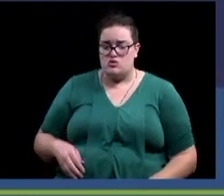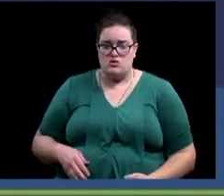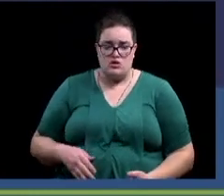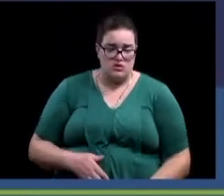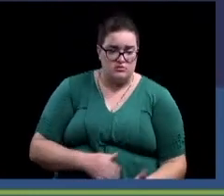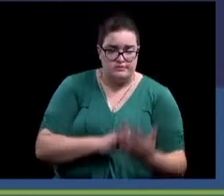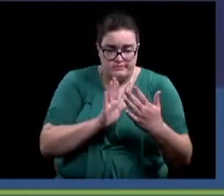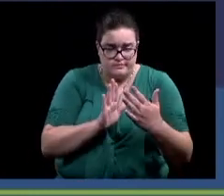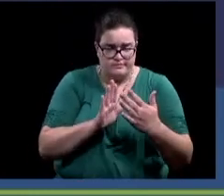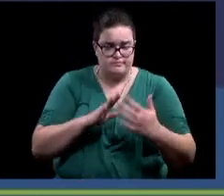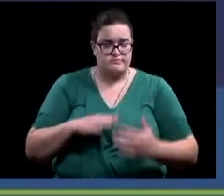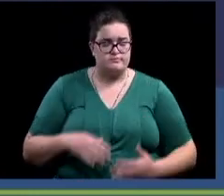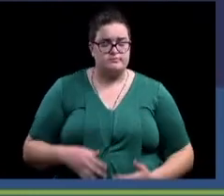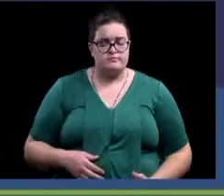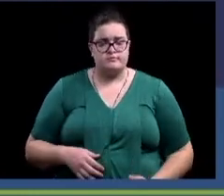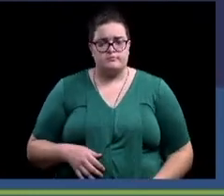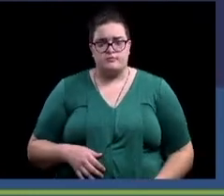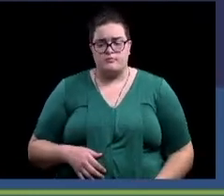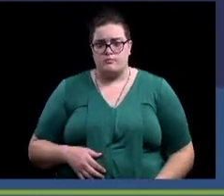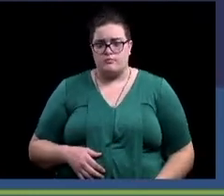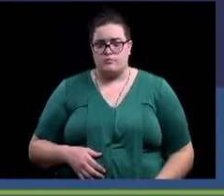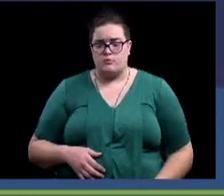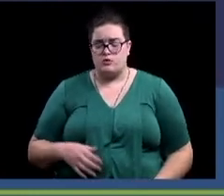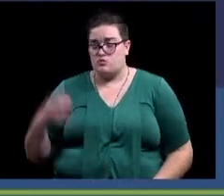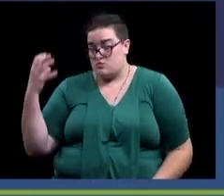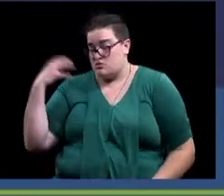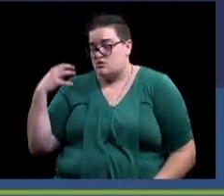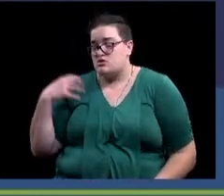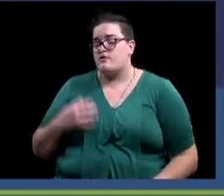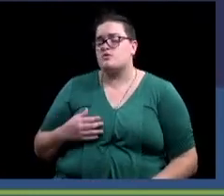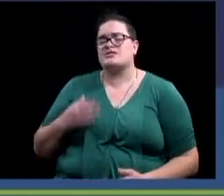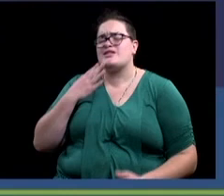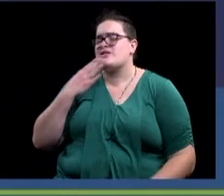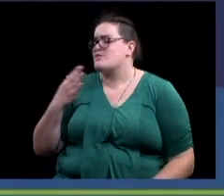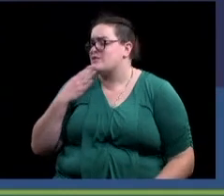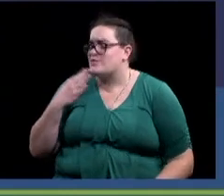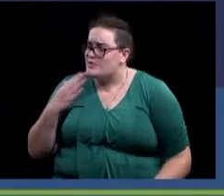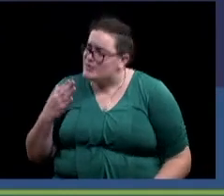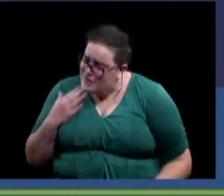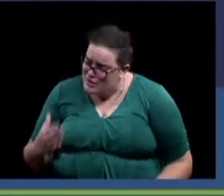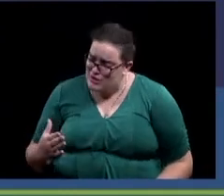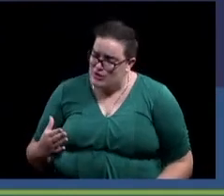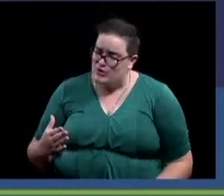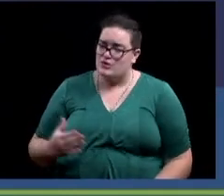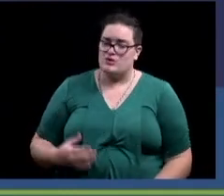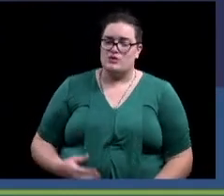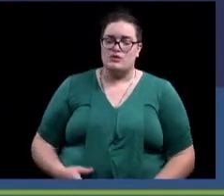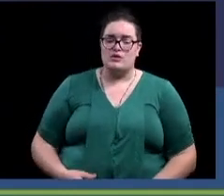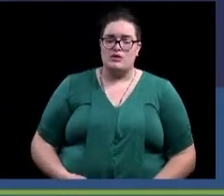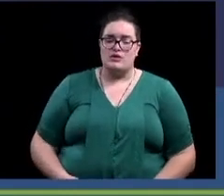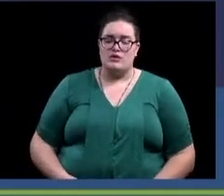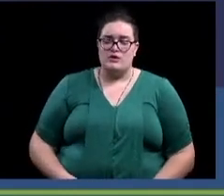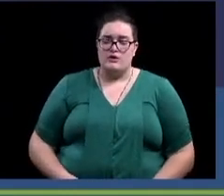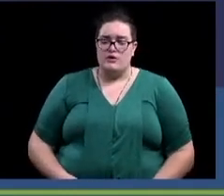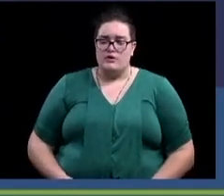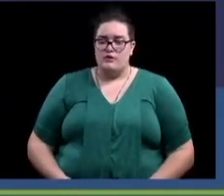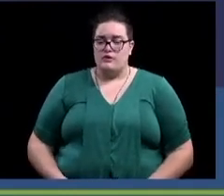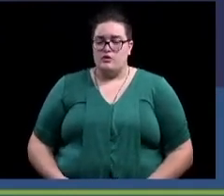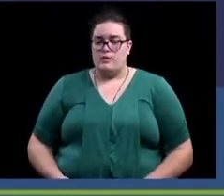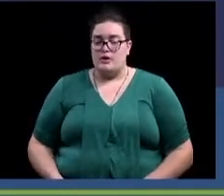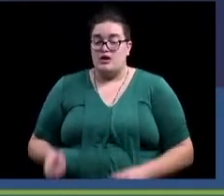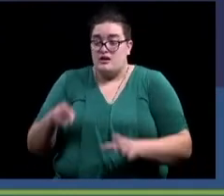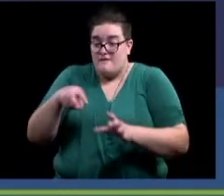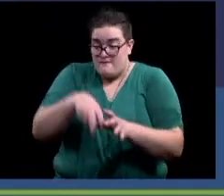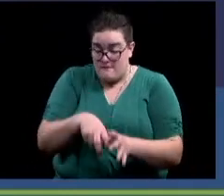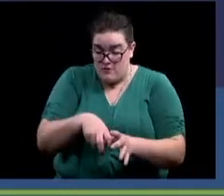say thank you for investing in the community and investing in relationships. It brings me joy to